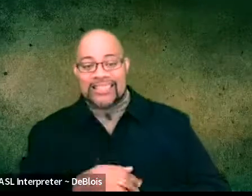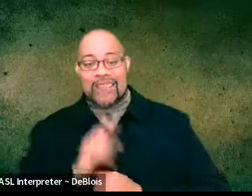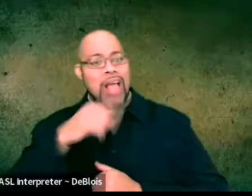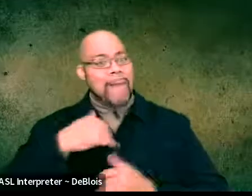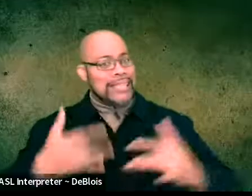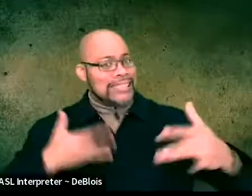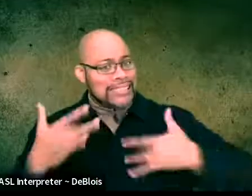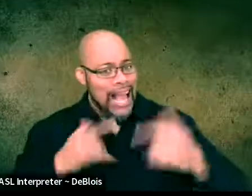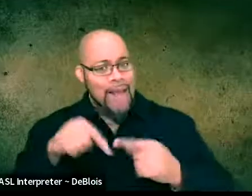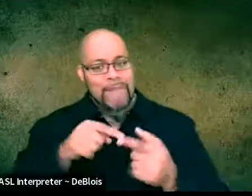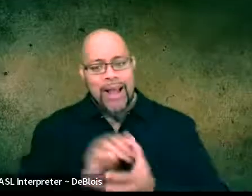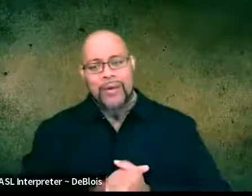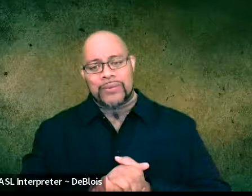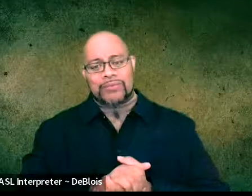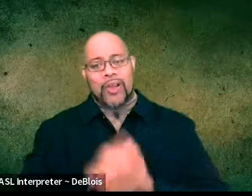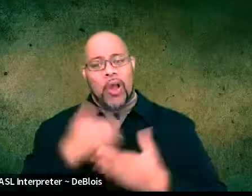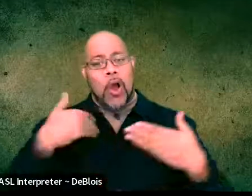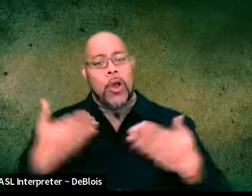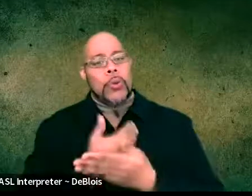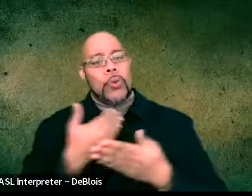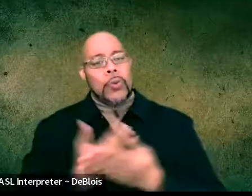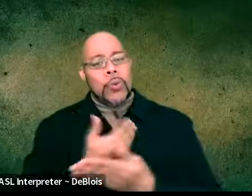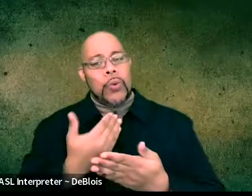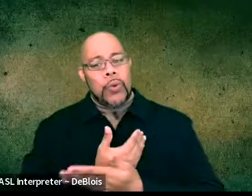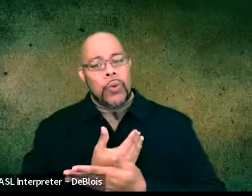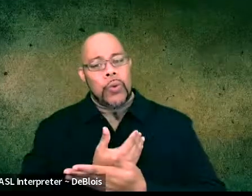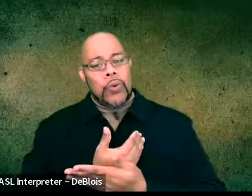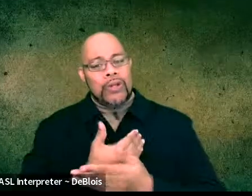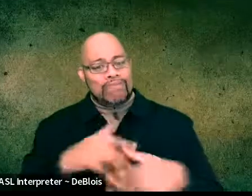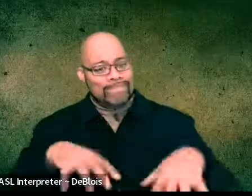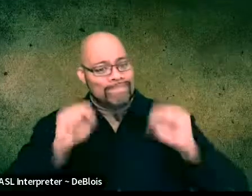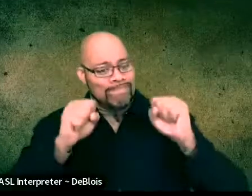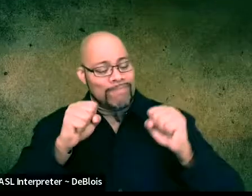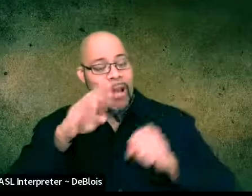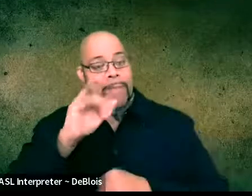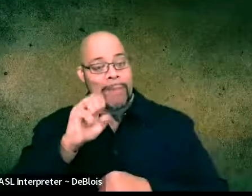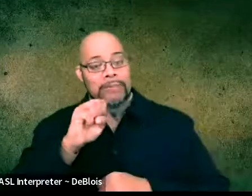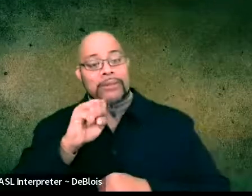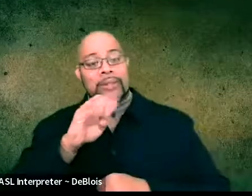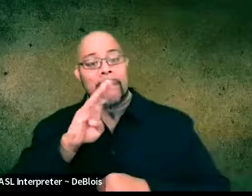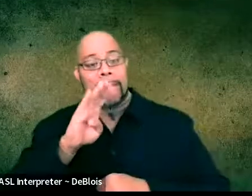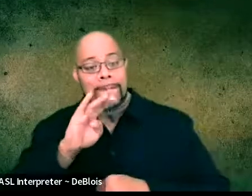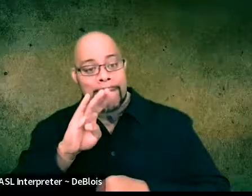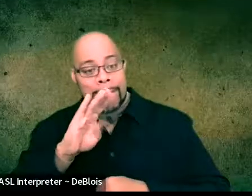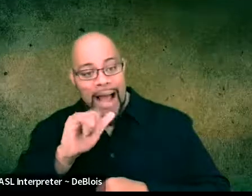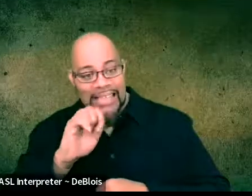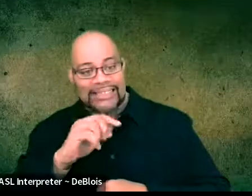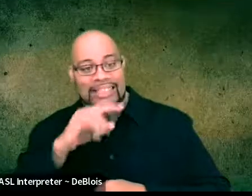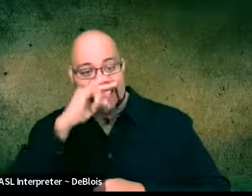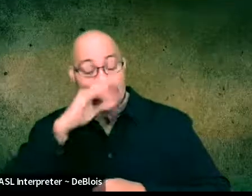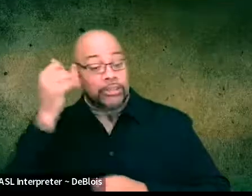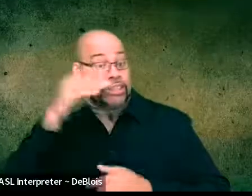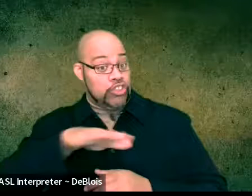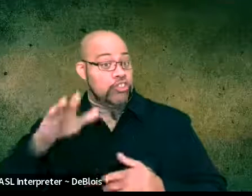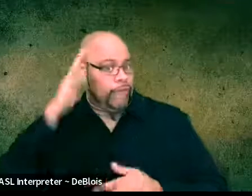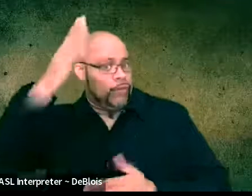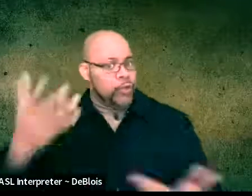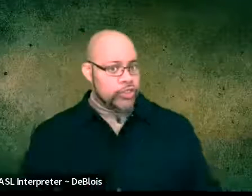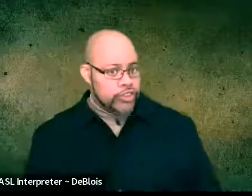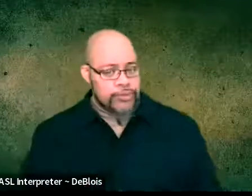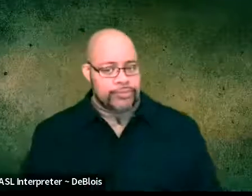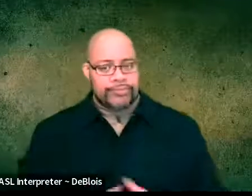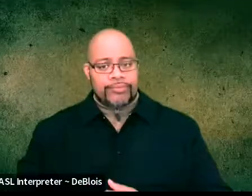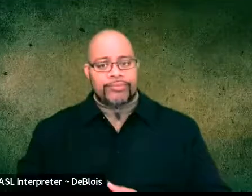excited about our new take on BIMS Bites Kids, because kids, the children are the future,